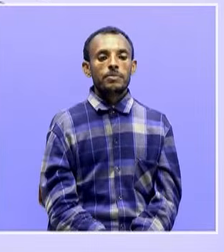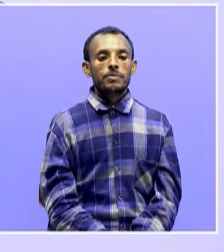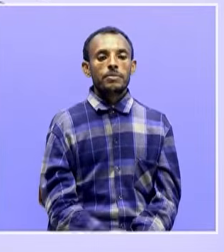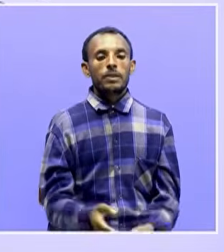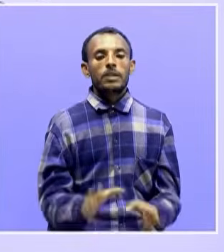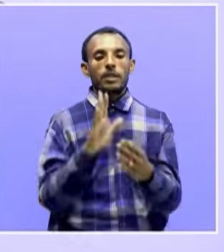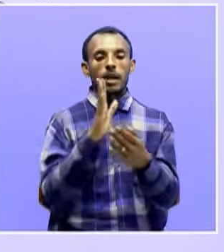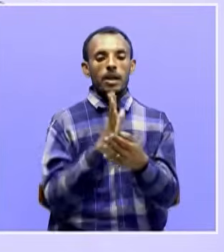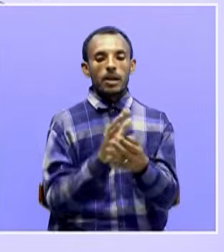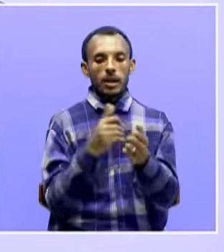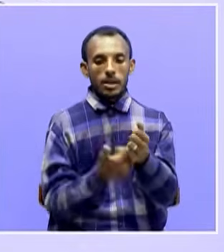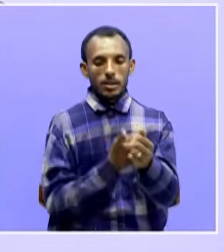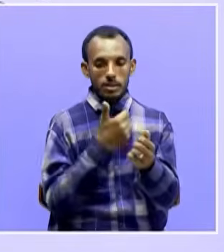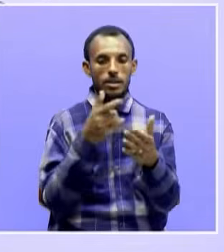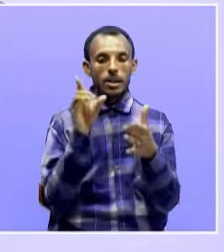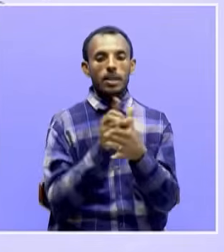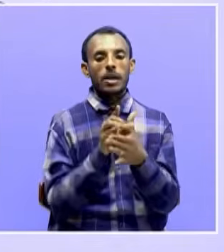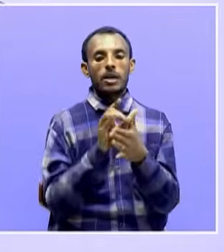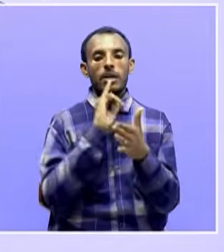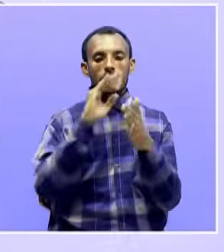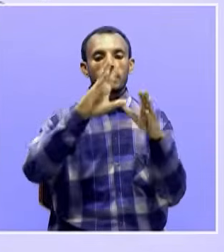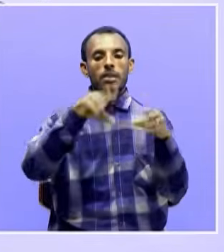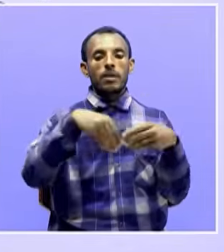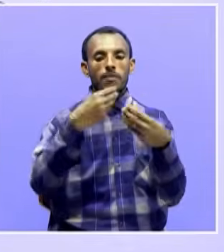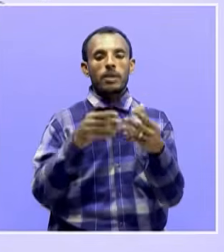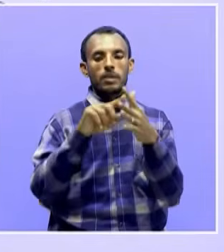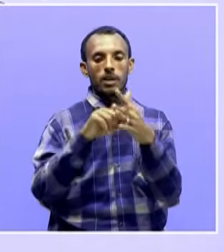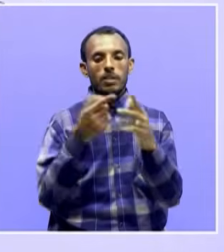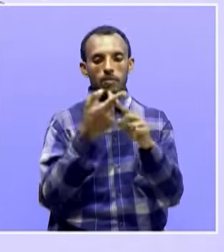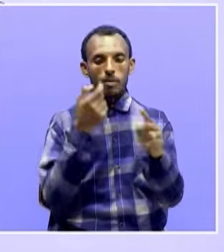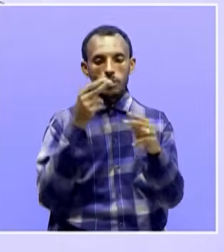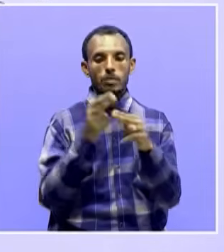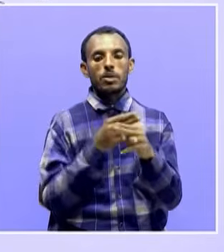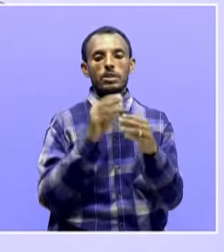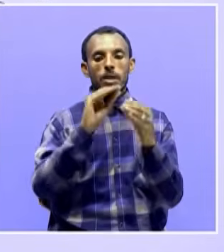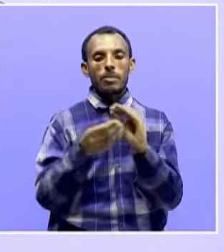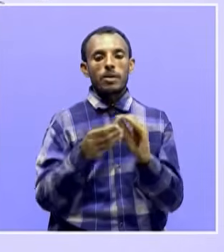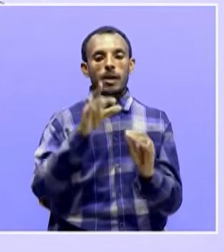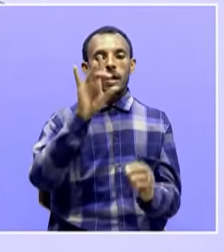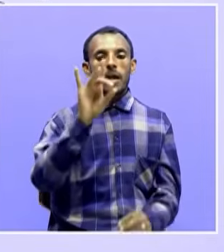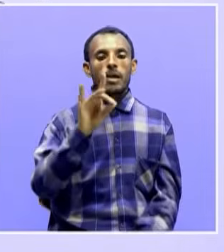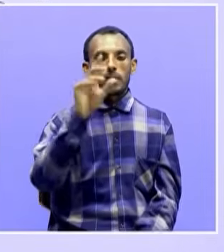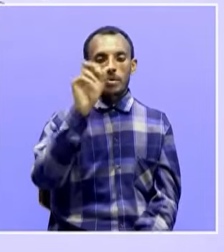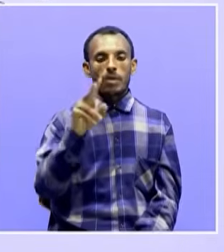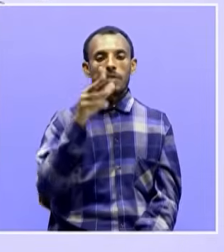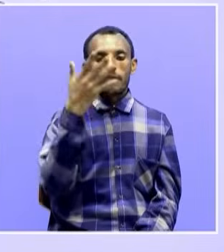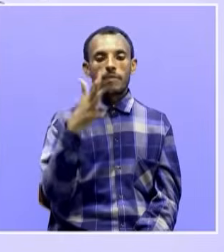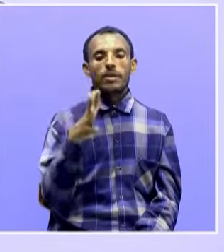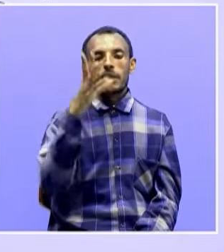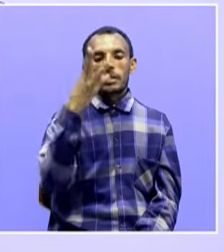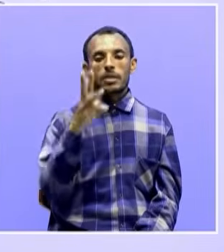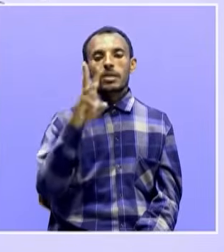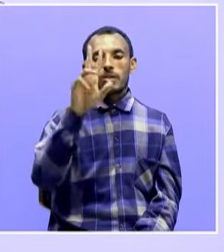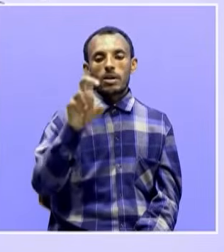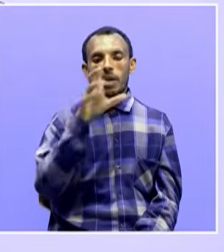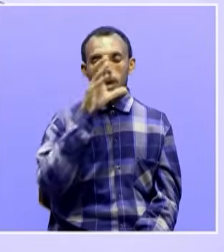let's arrange the data. The data is given, is arranged starting from the smallest, 8, 12, 15, 16, 20, and 25. The